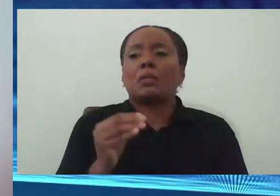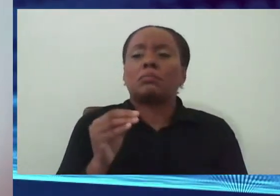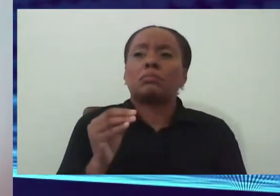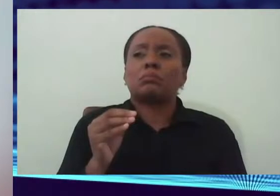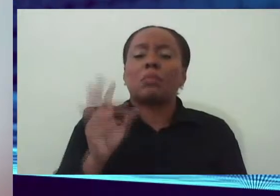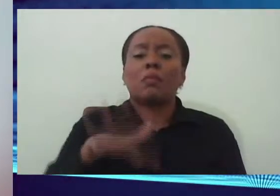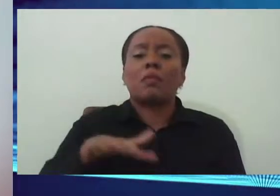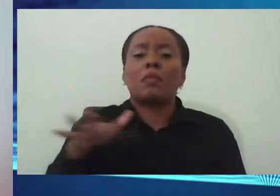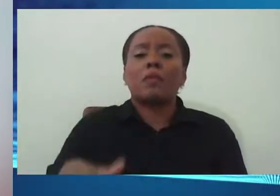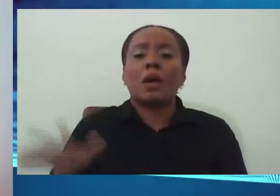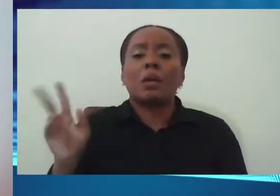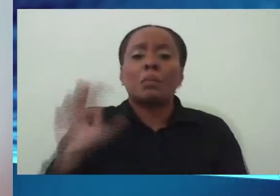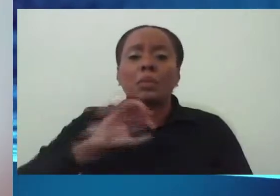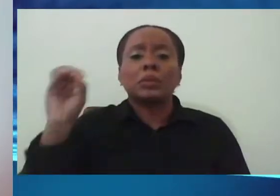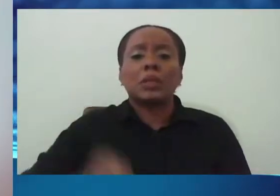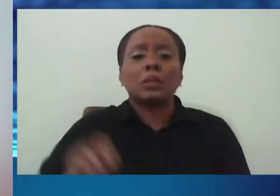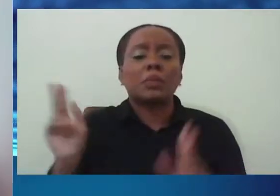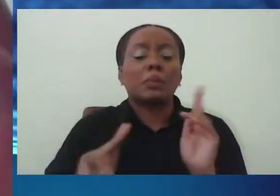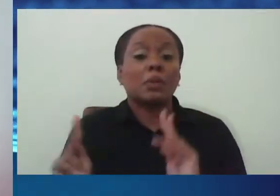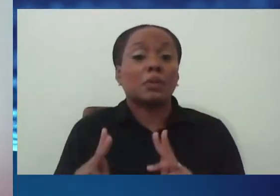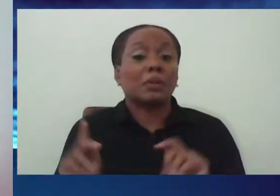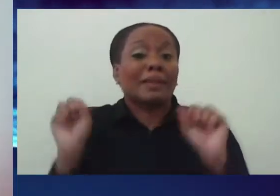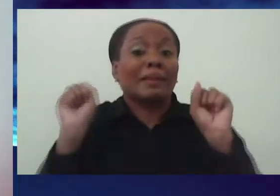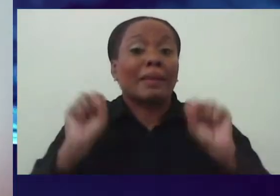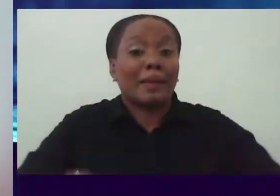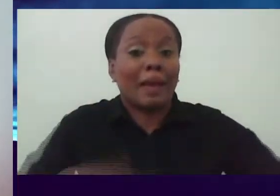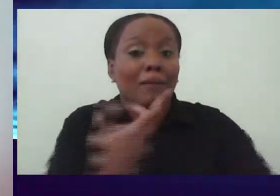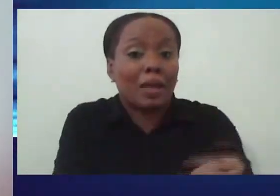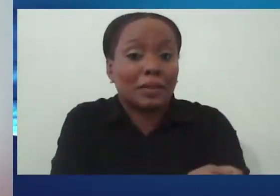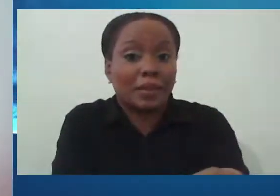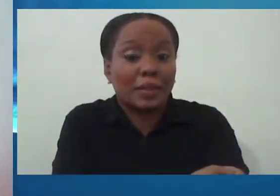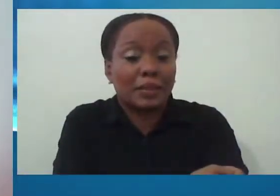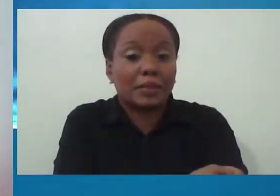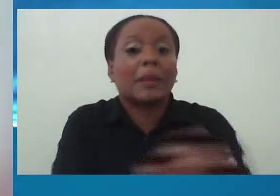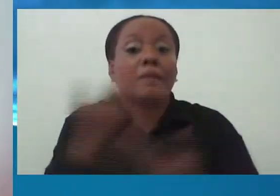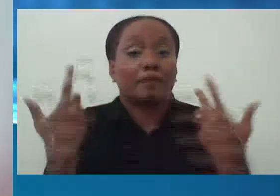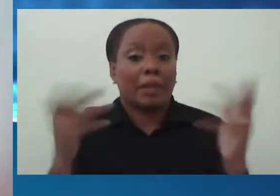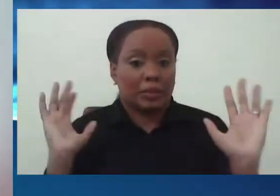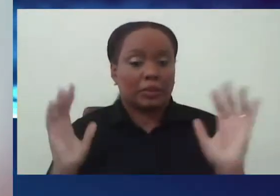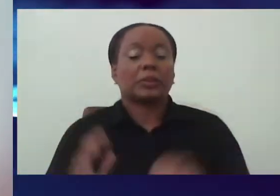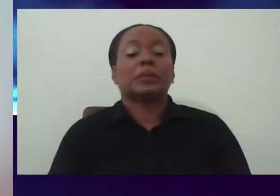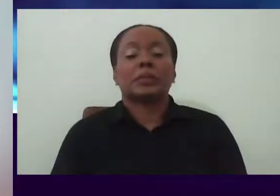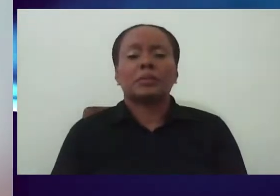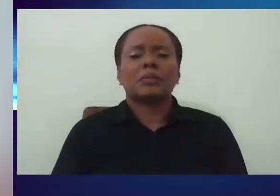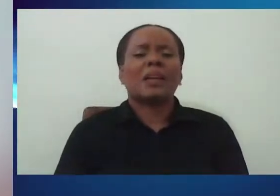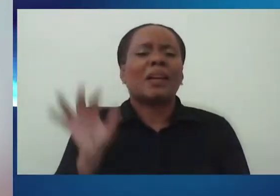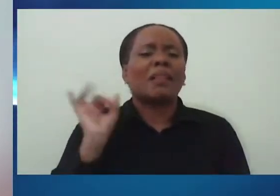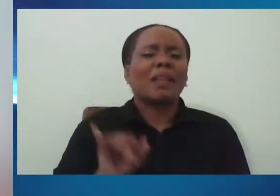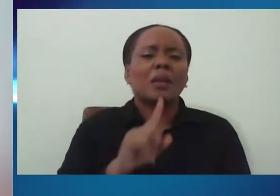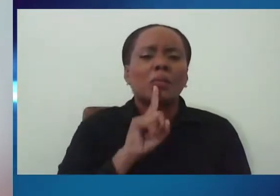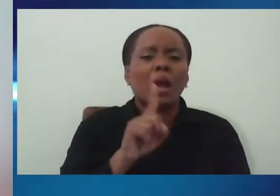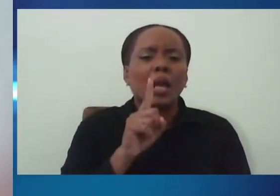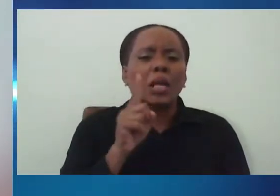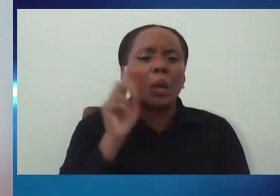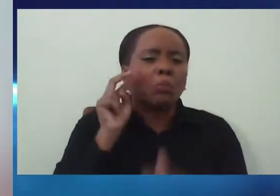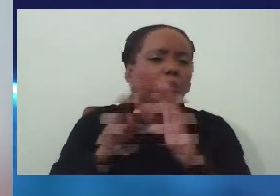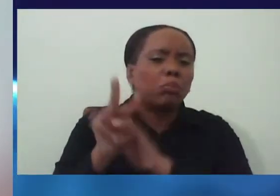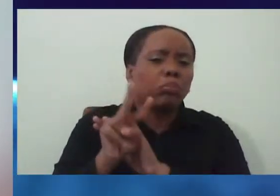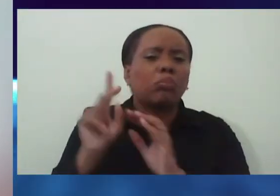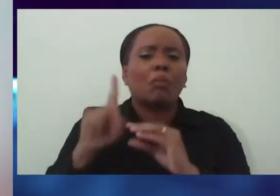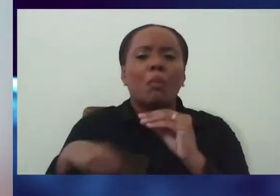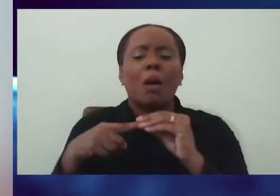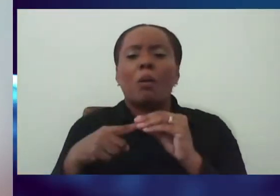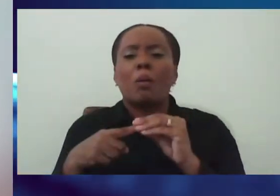population. So that just sort of gives us a flavor of where we are and what's happening.